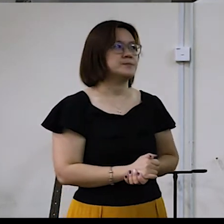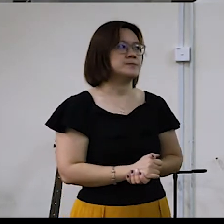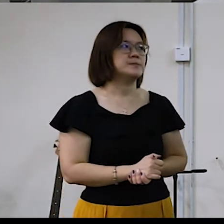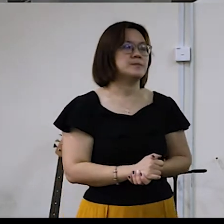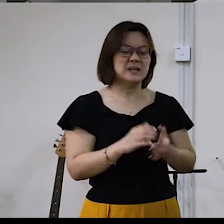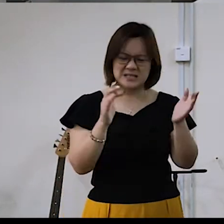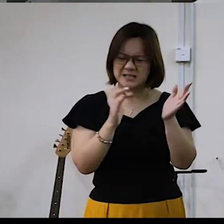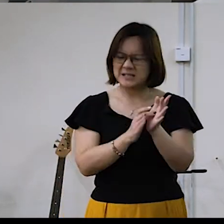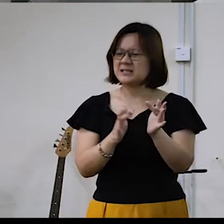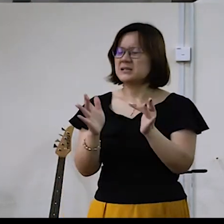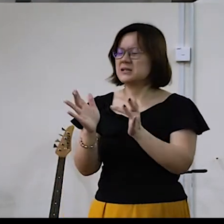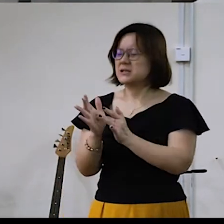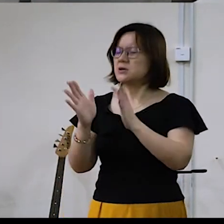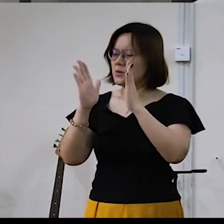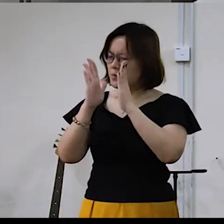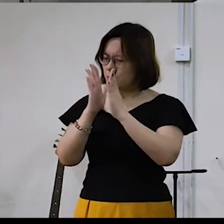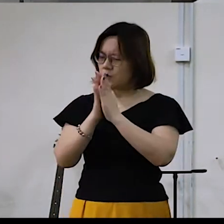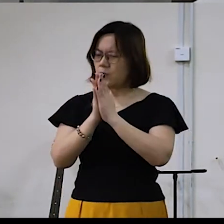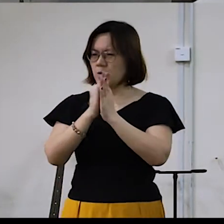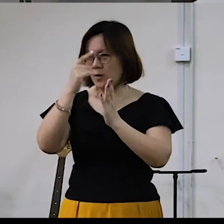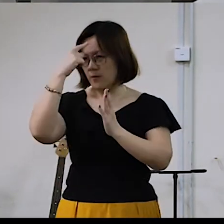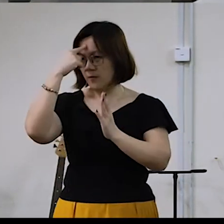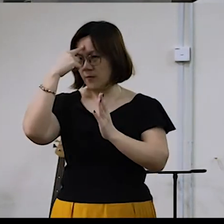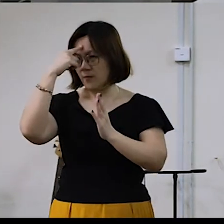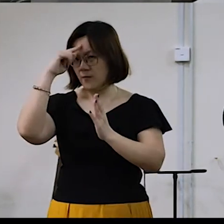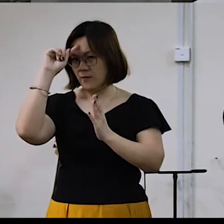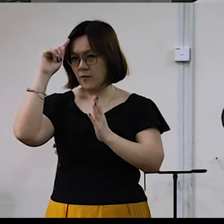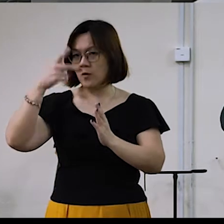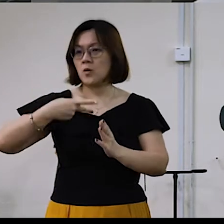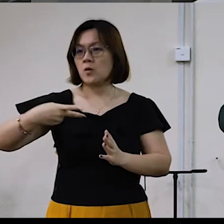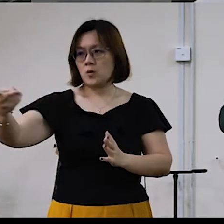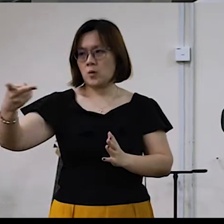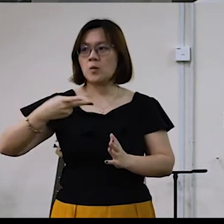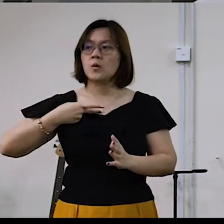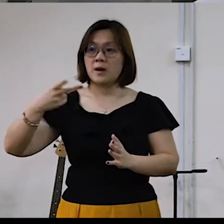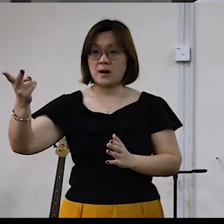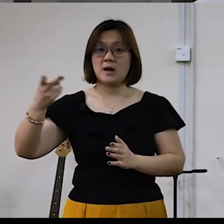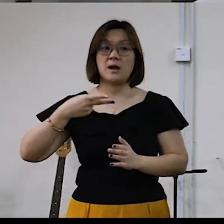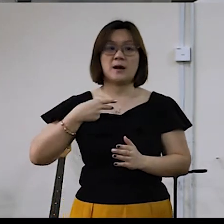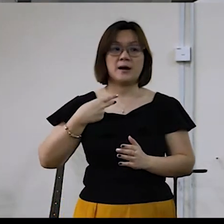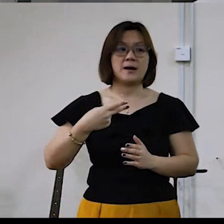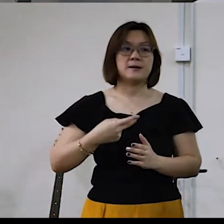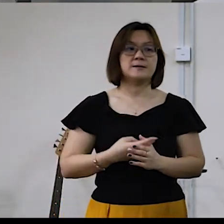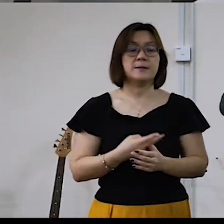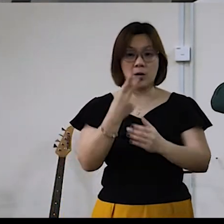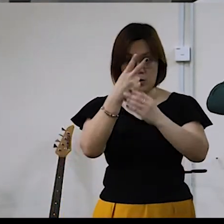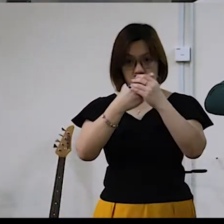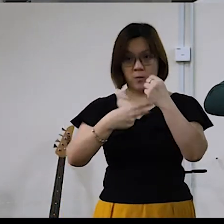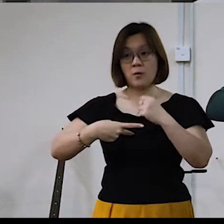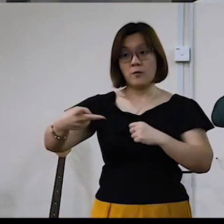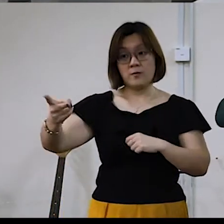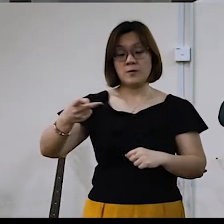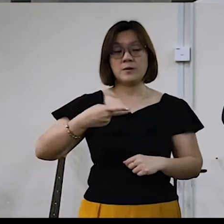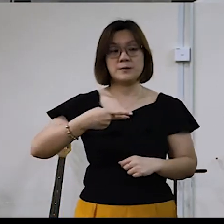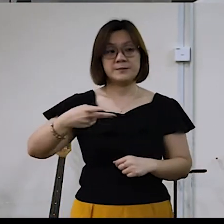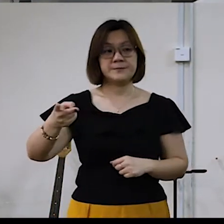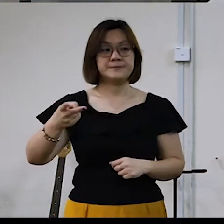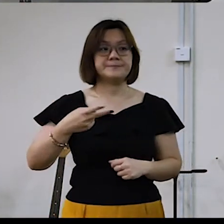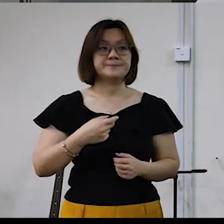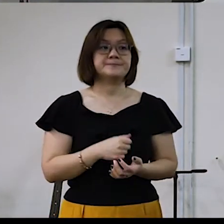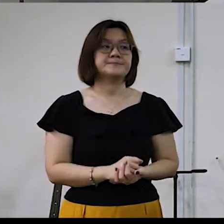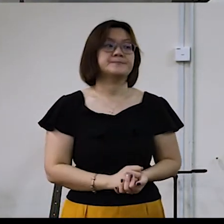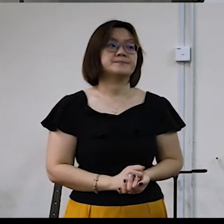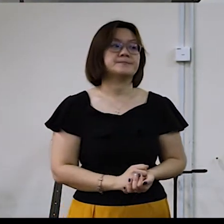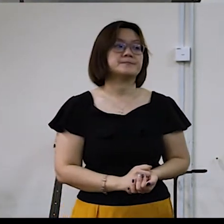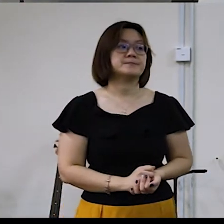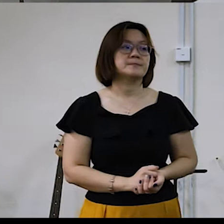is praying for you and I. His mission on this earth is finished. It is finished. But his